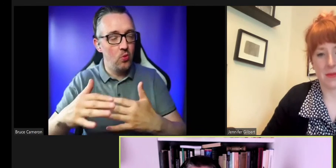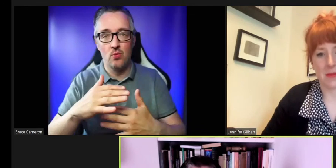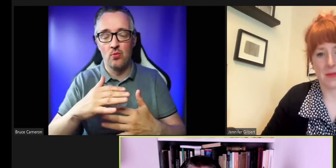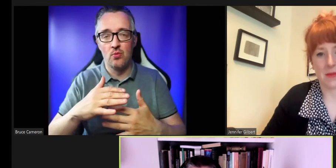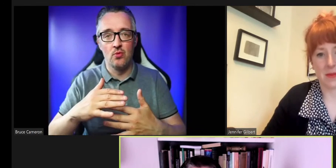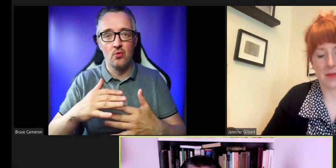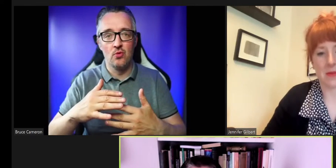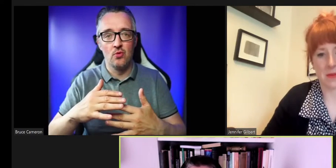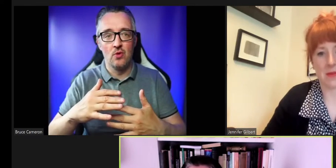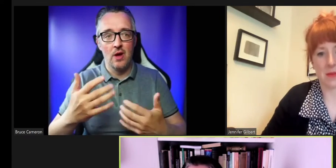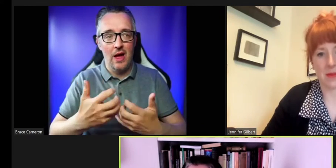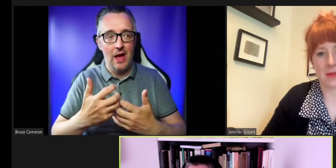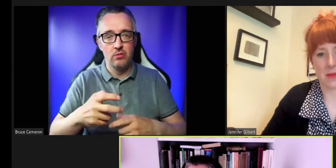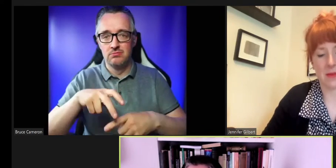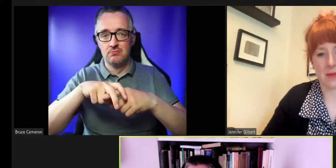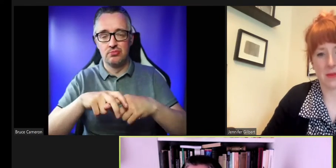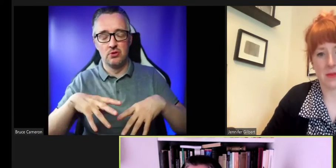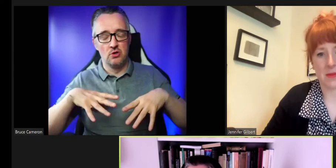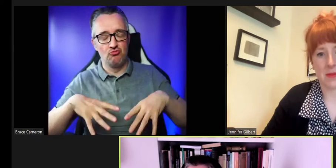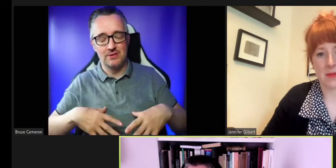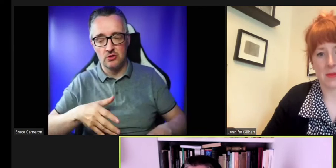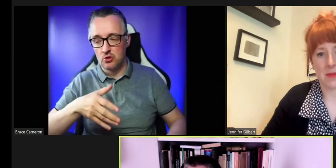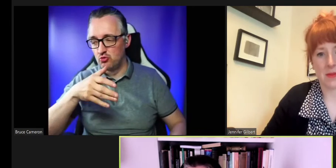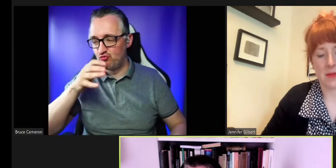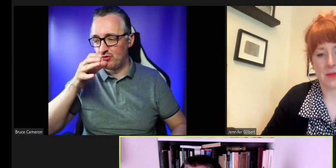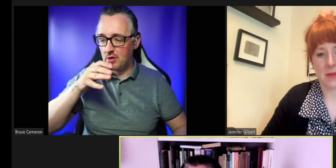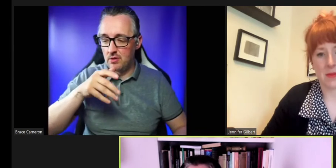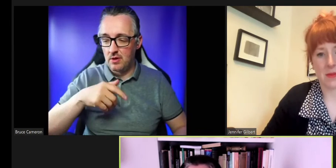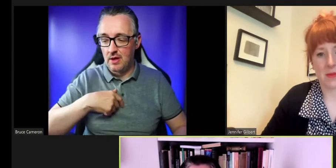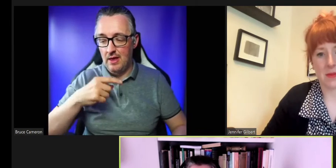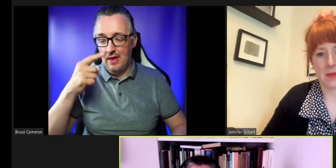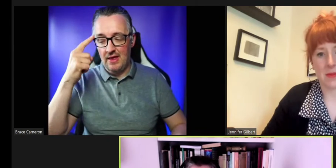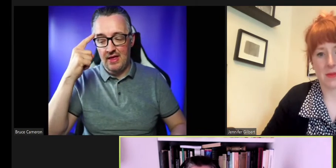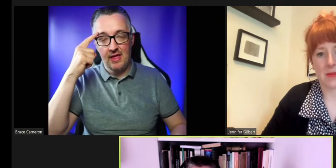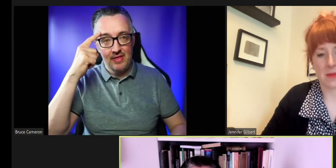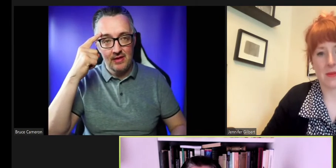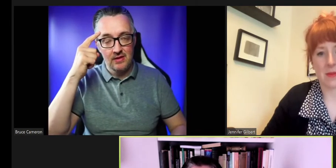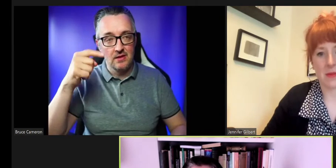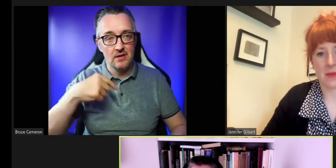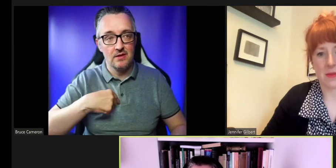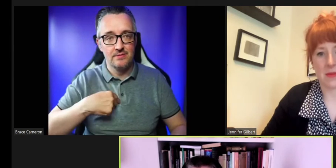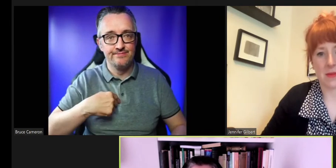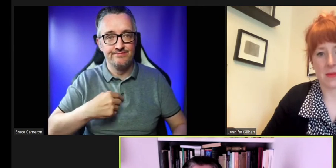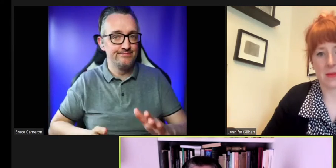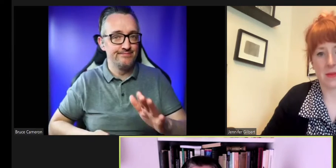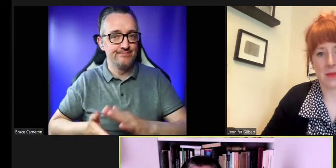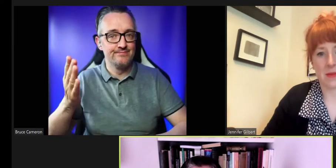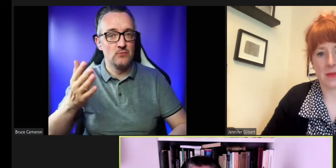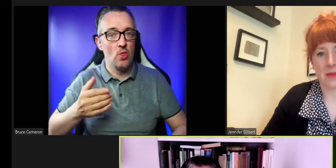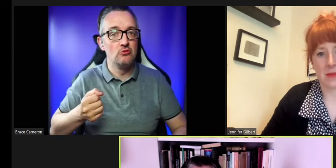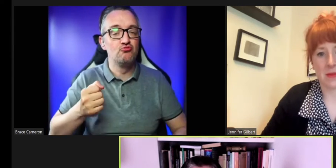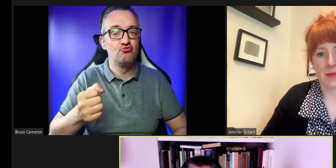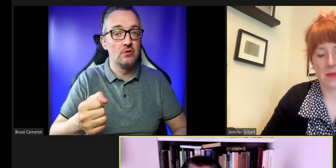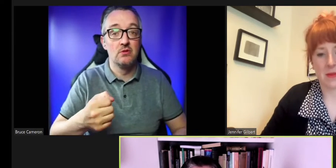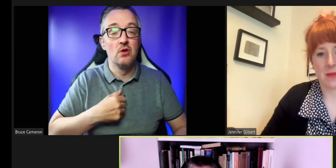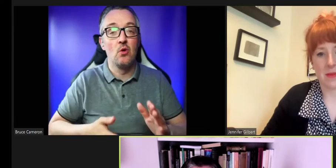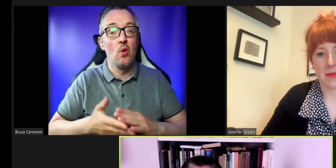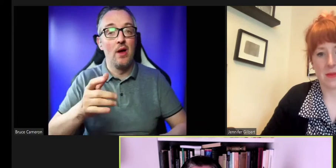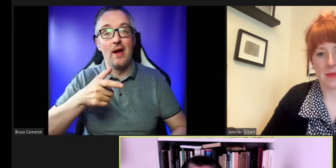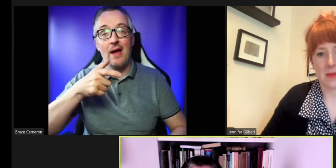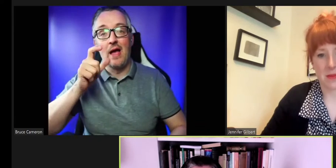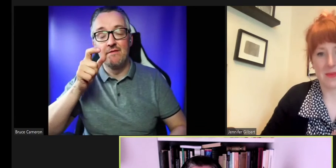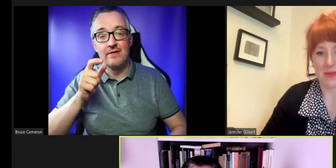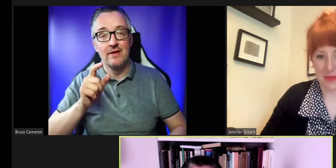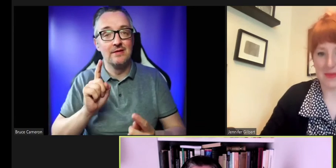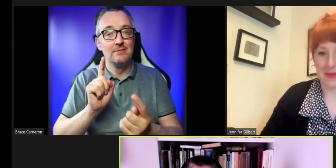to rest or have a drink. Mm. And I thought, oh, I'm just going to try and go home on the train. But I ended up going to a cafe and meeting a friend